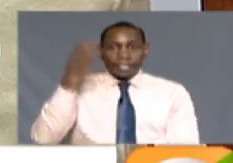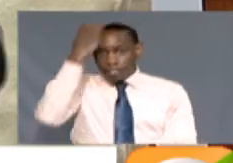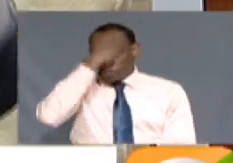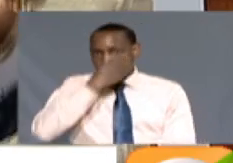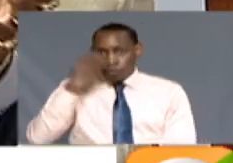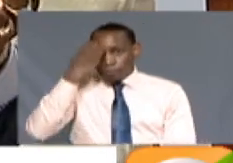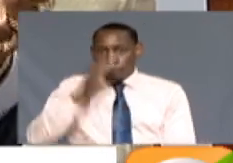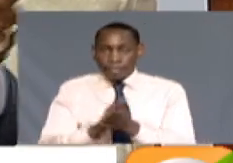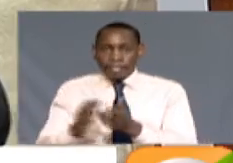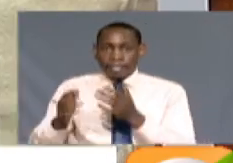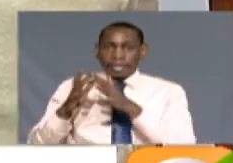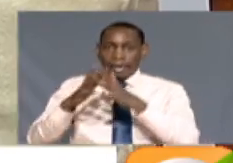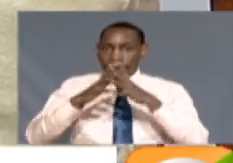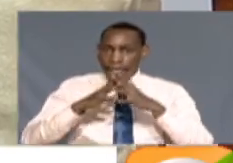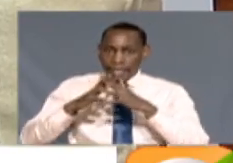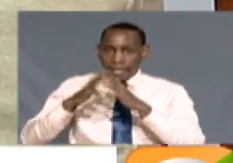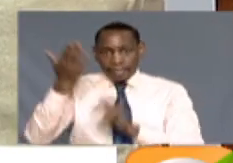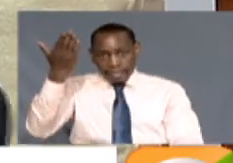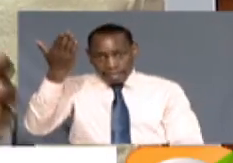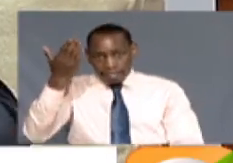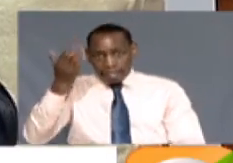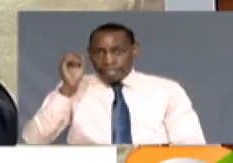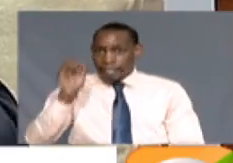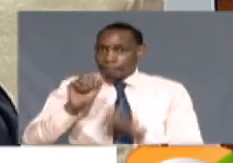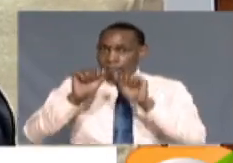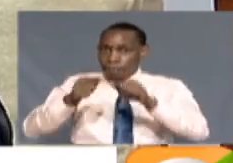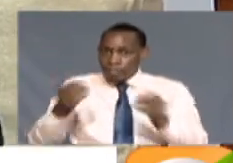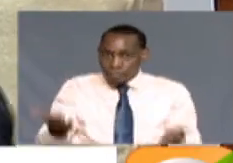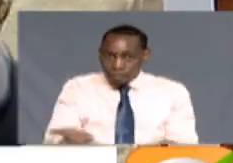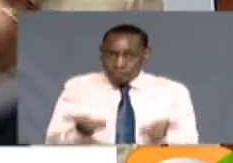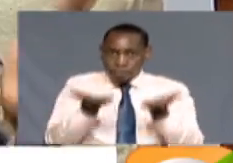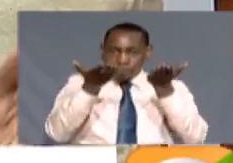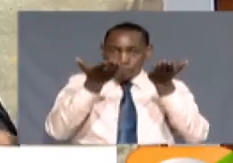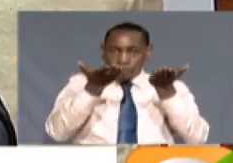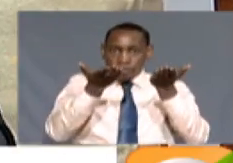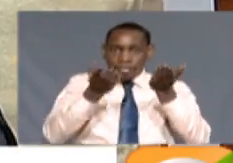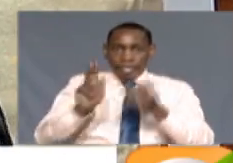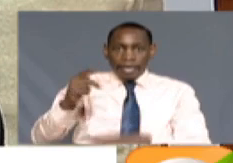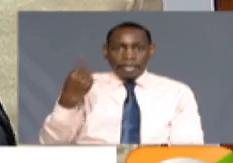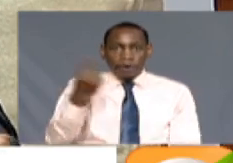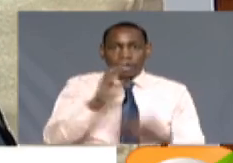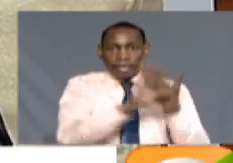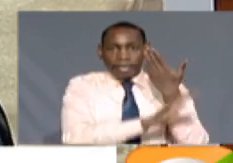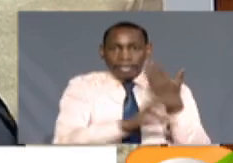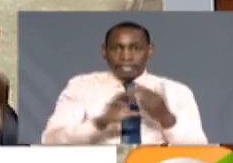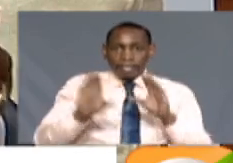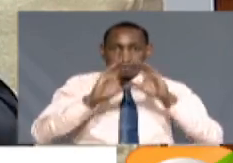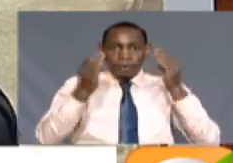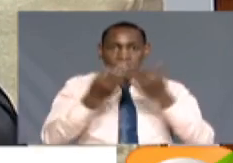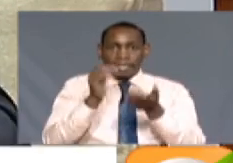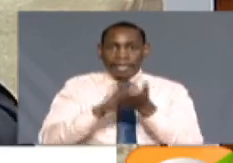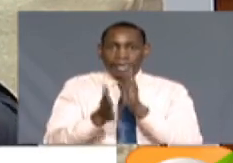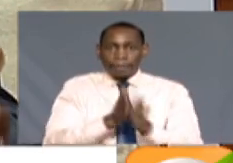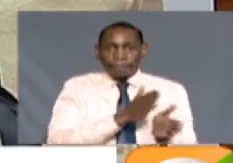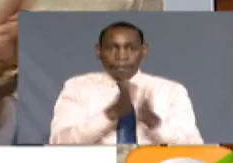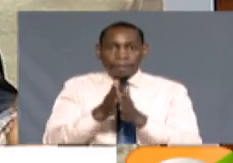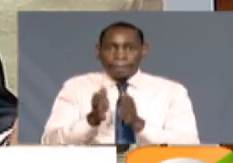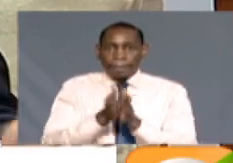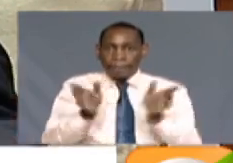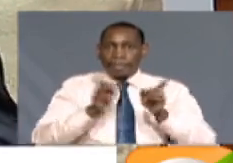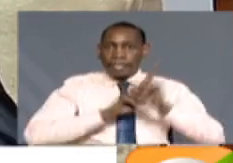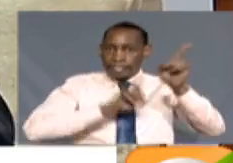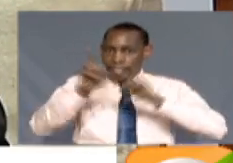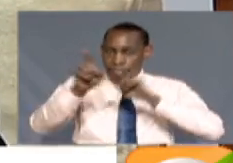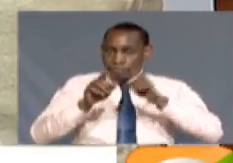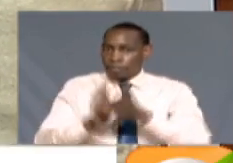in the United States of America, whether they can upgrade. You know, Kenya is the only country in the world which have no organized public transport.